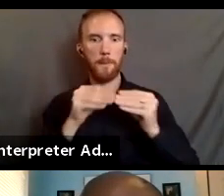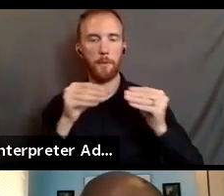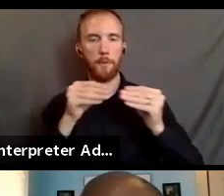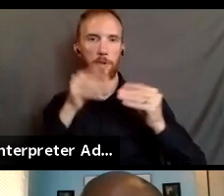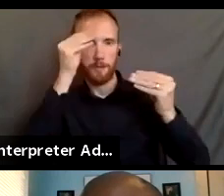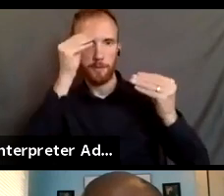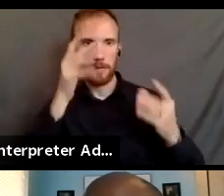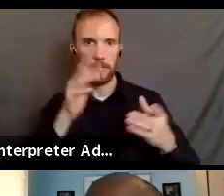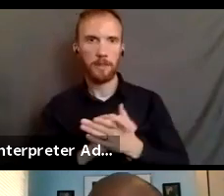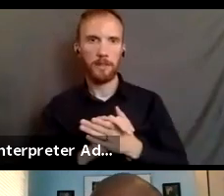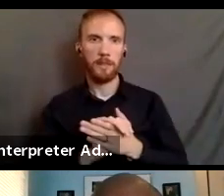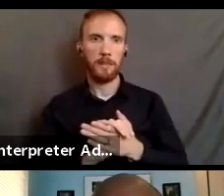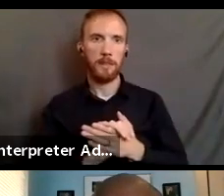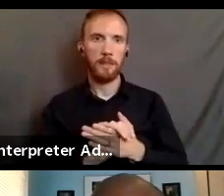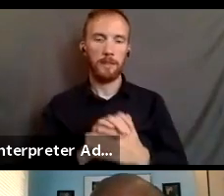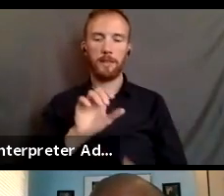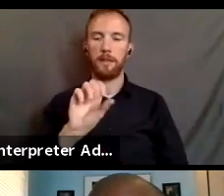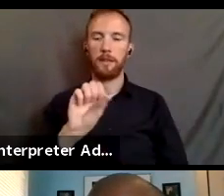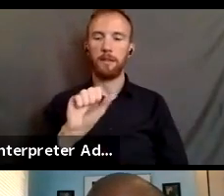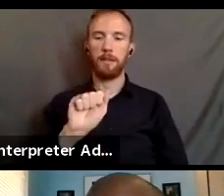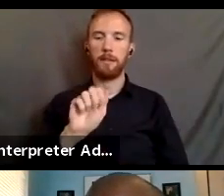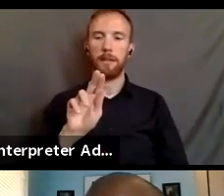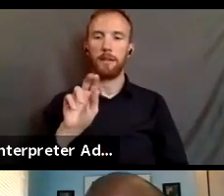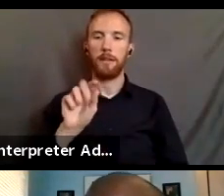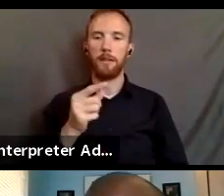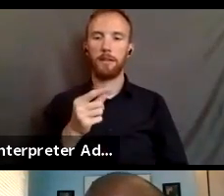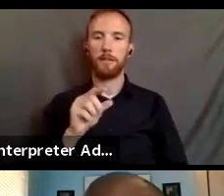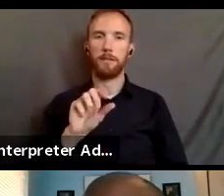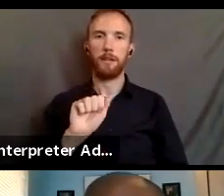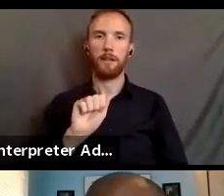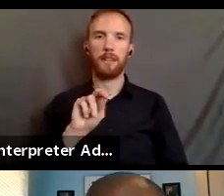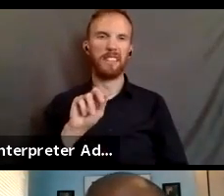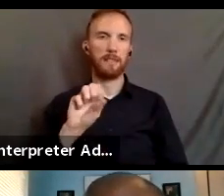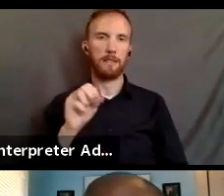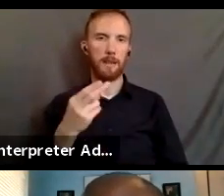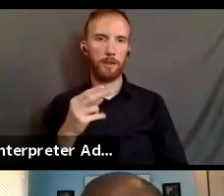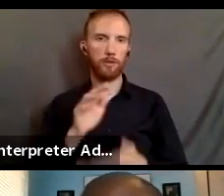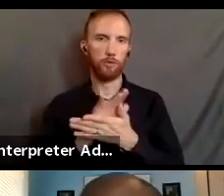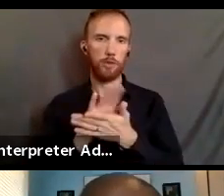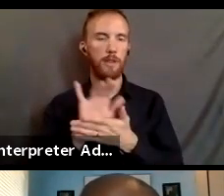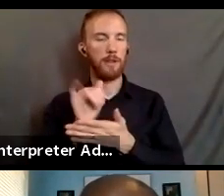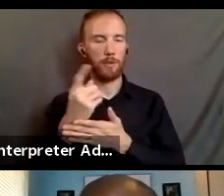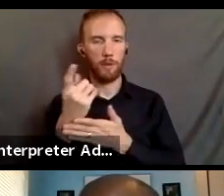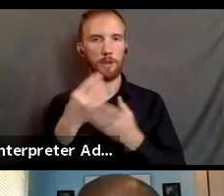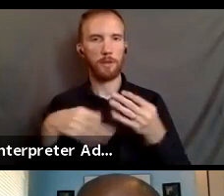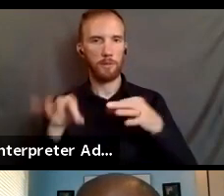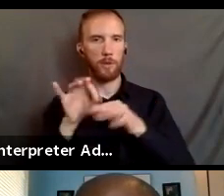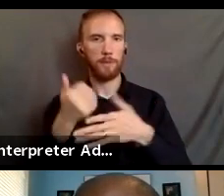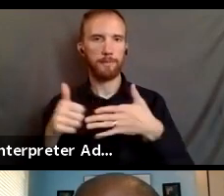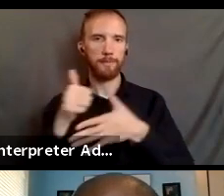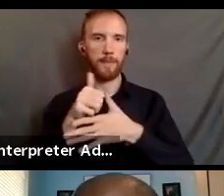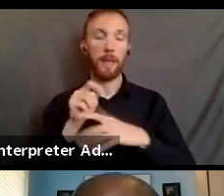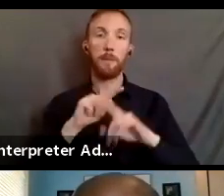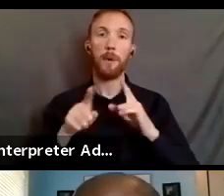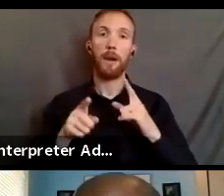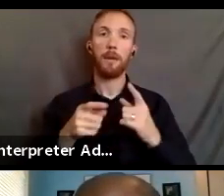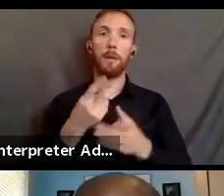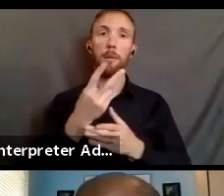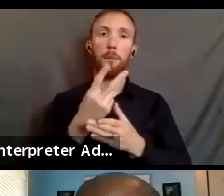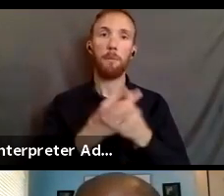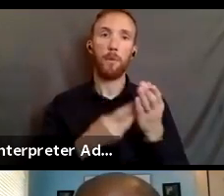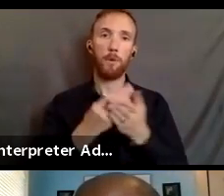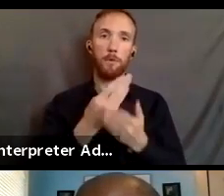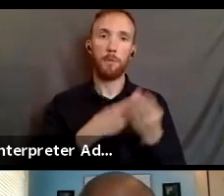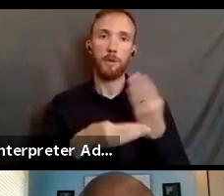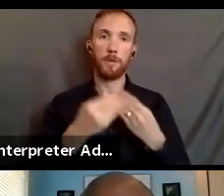saga nash school was was one of them but i want to bring back both budgets right i want to bring both the operating budget and the capital